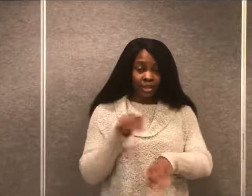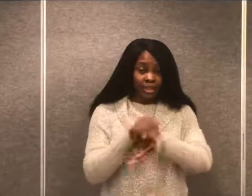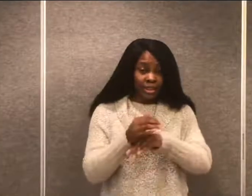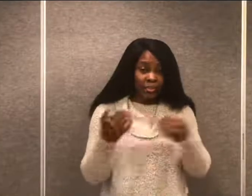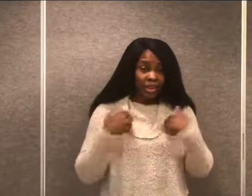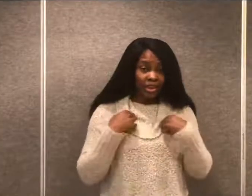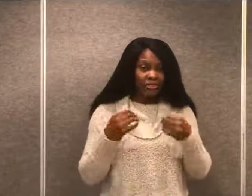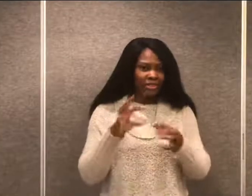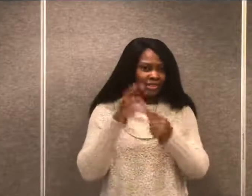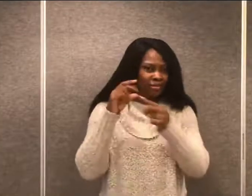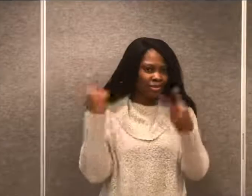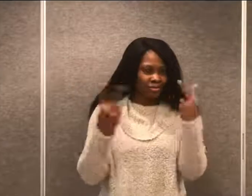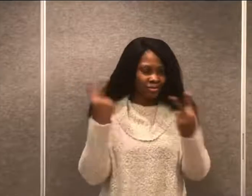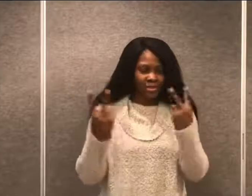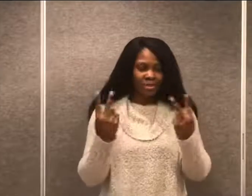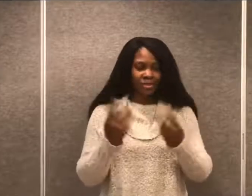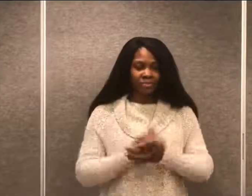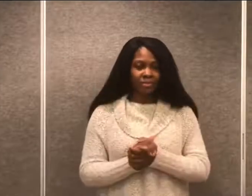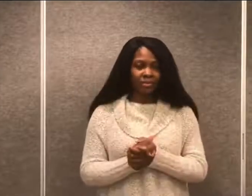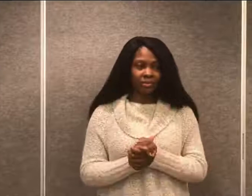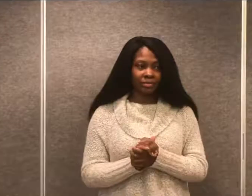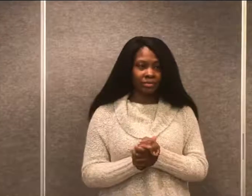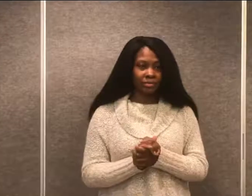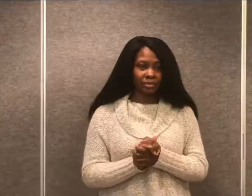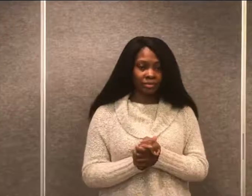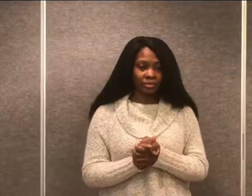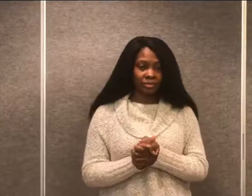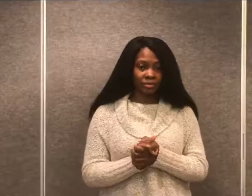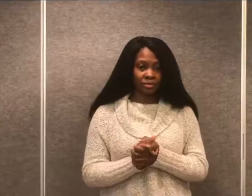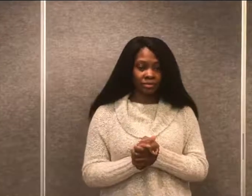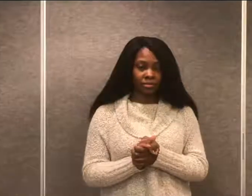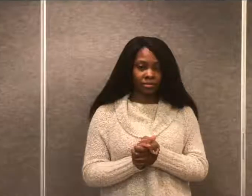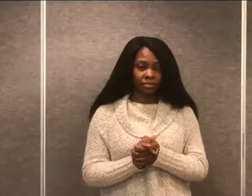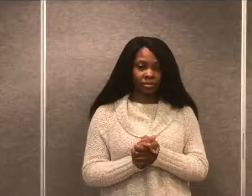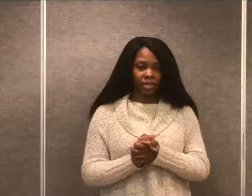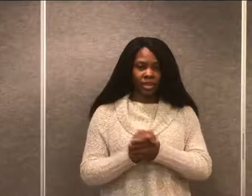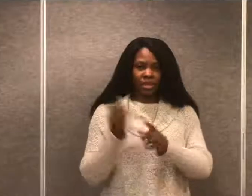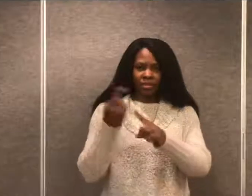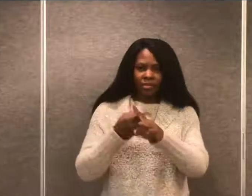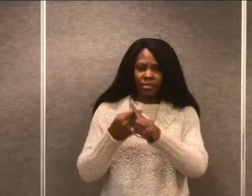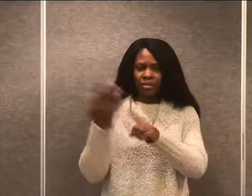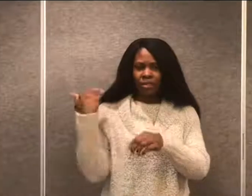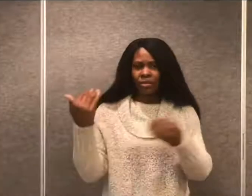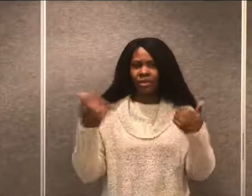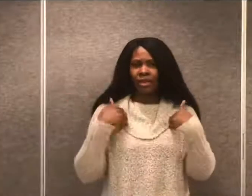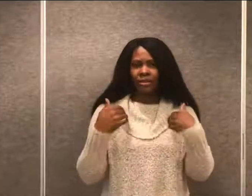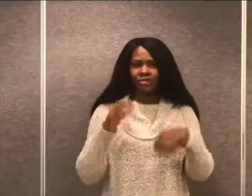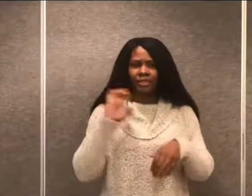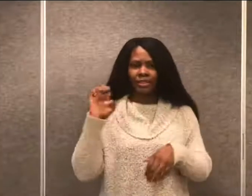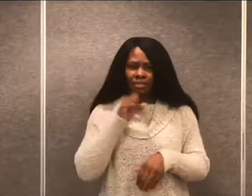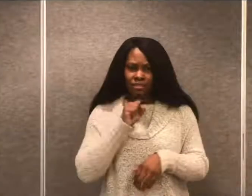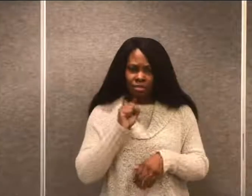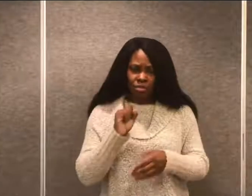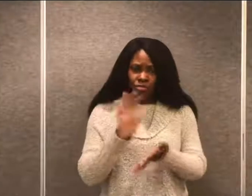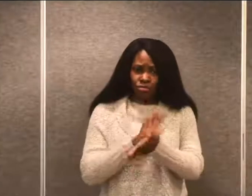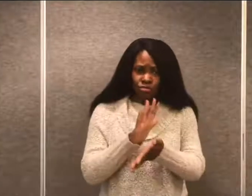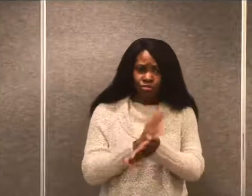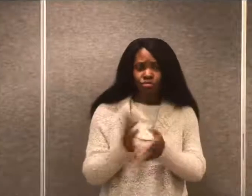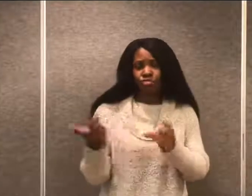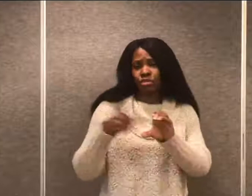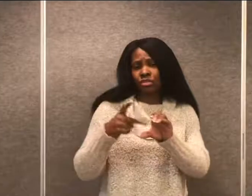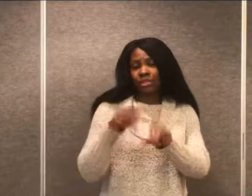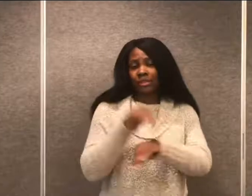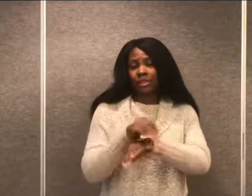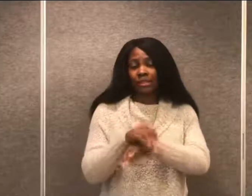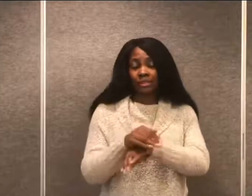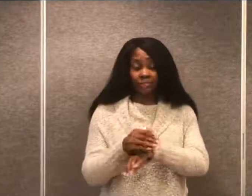with us. A few months ago we had our Eastern School District join us. Tonight we